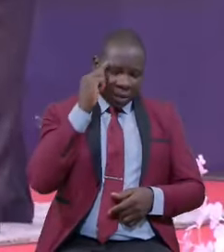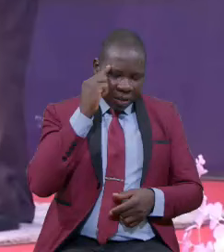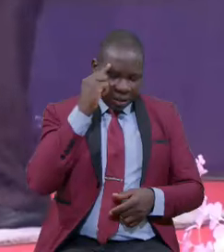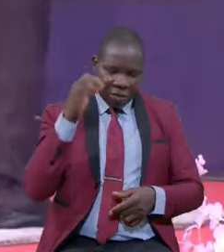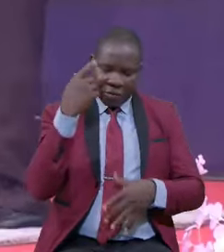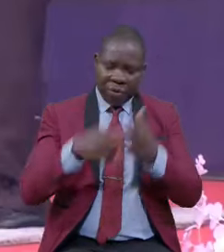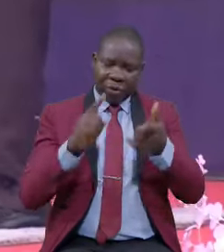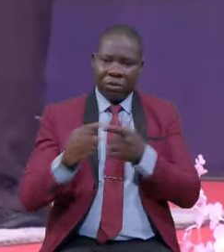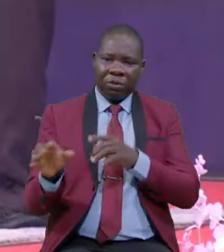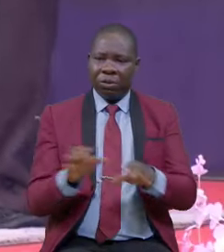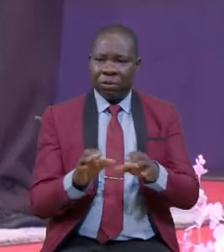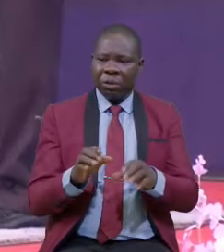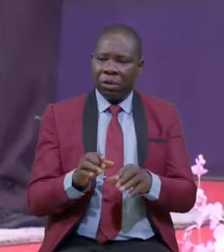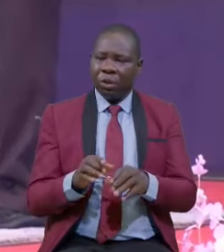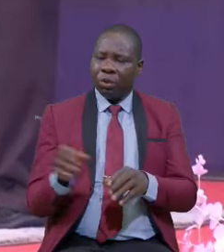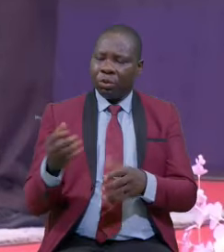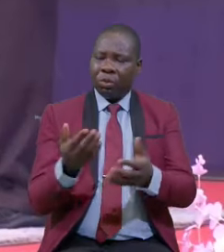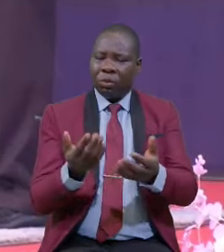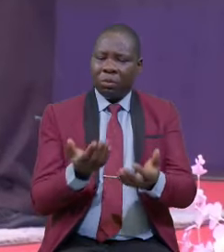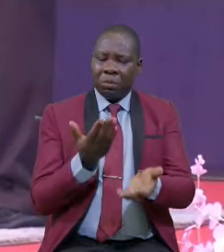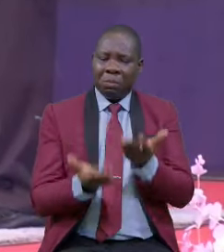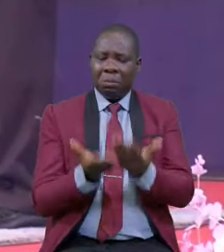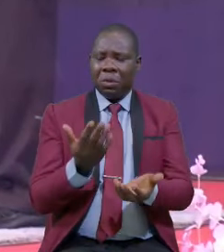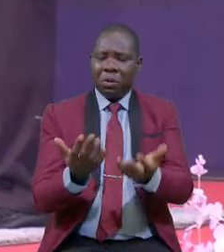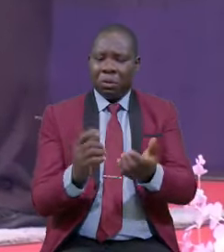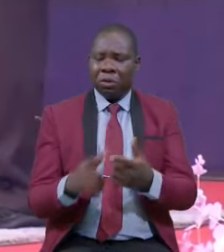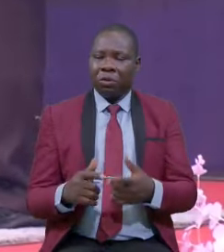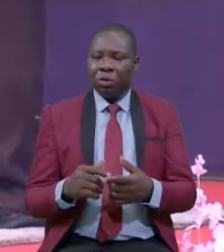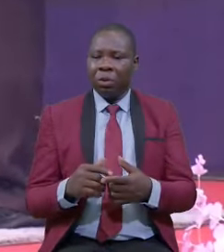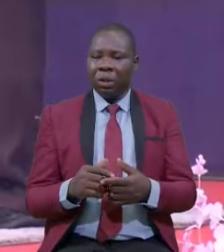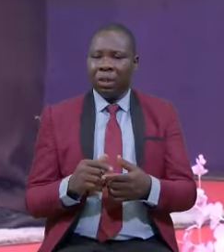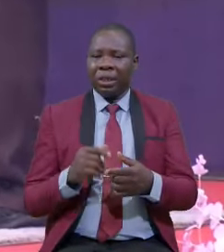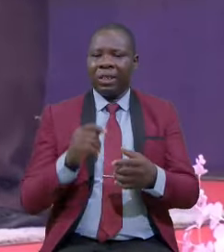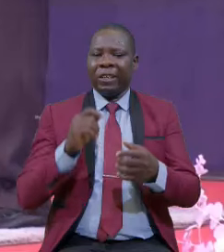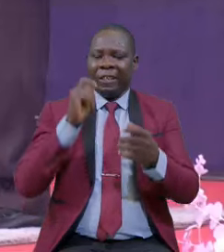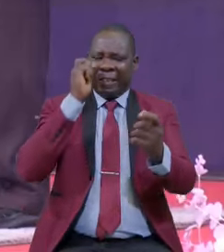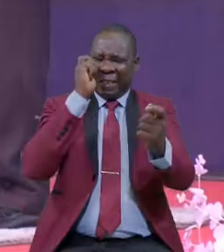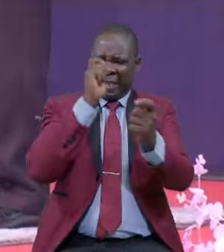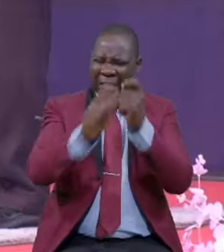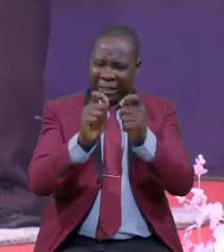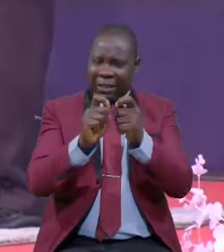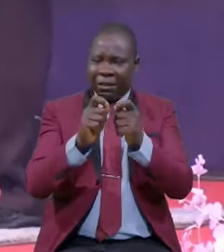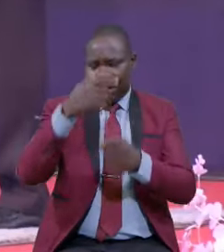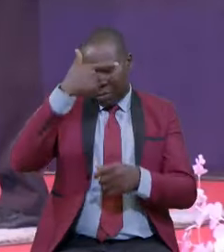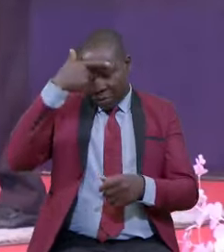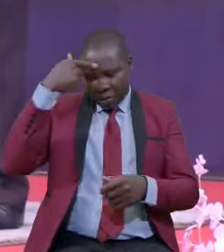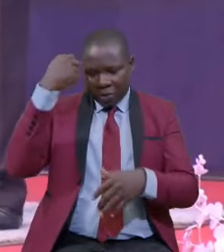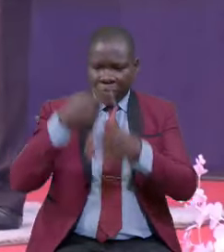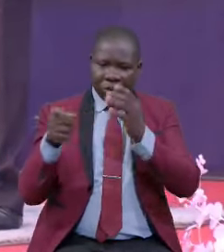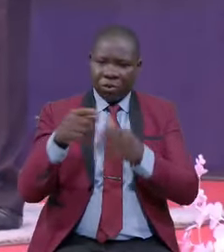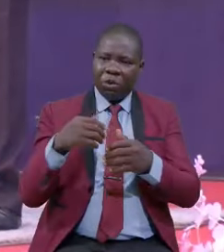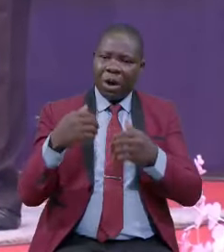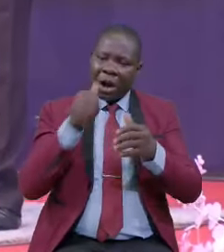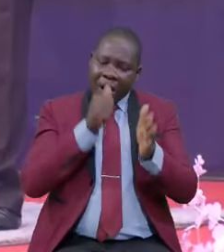to retaliate, because what you are hiding in your heart is their word, is their